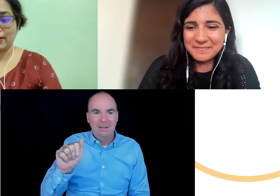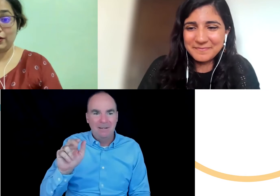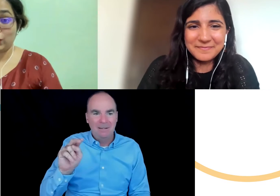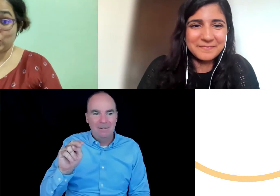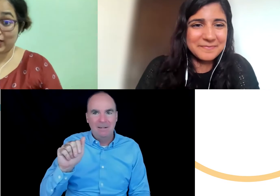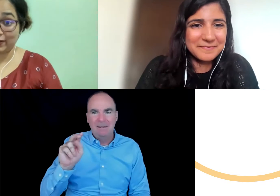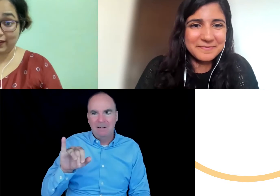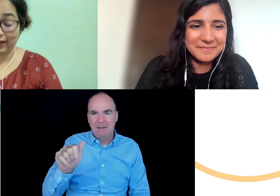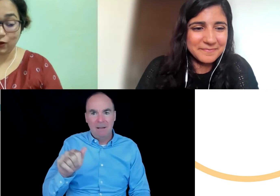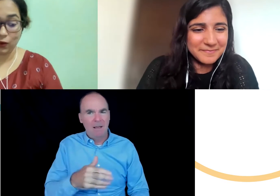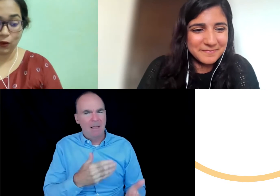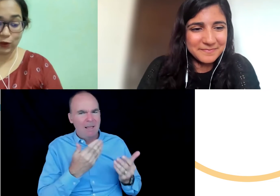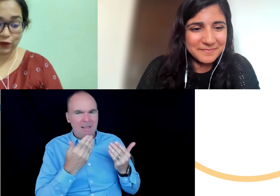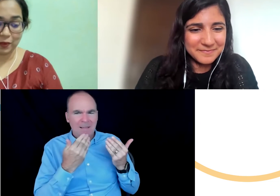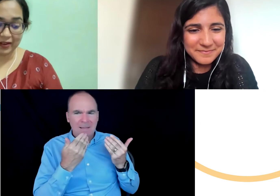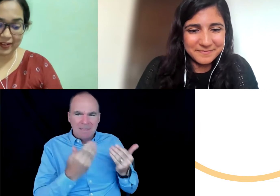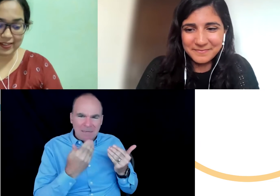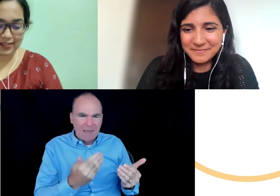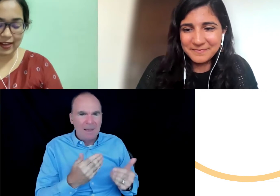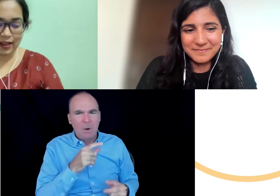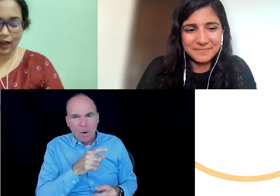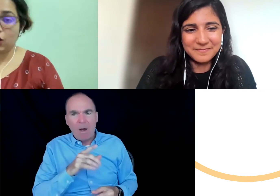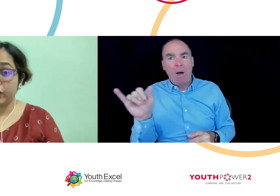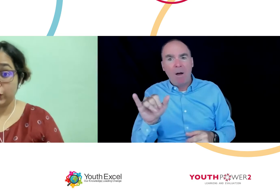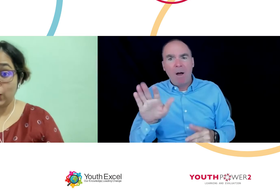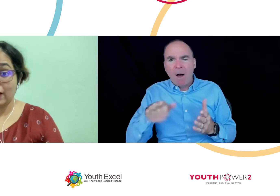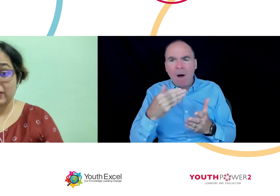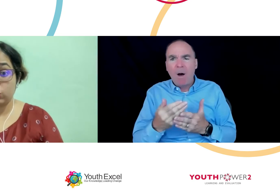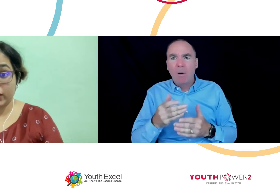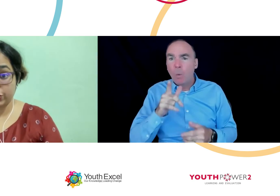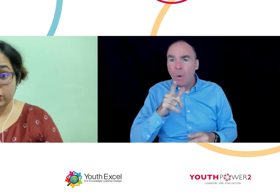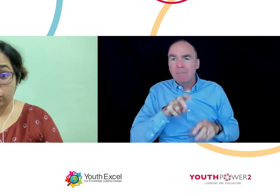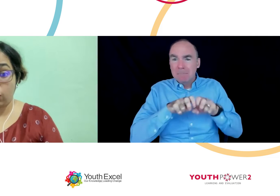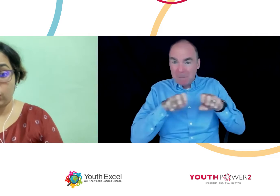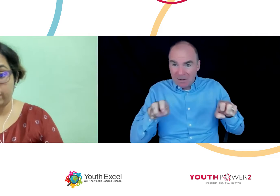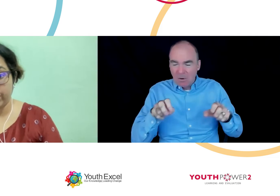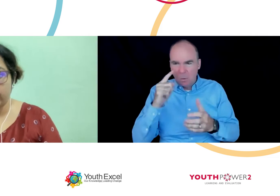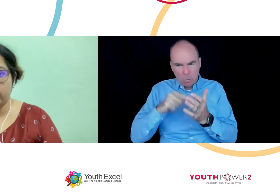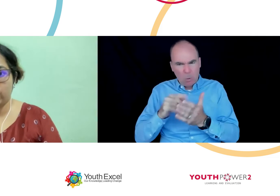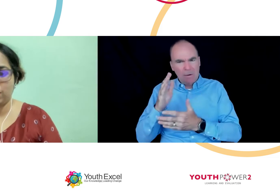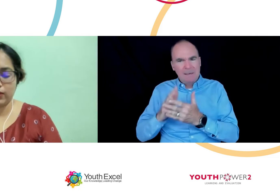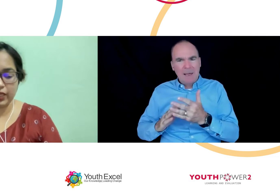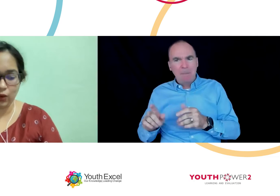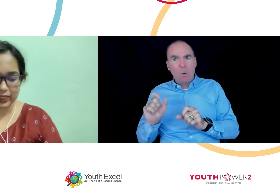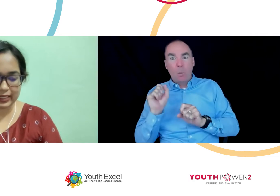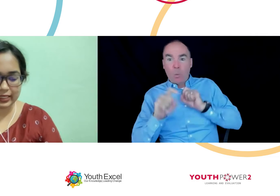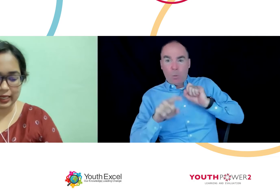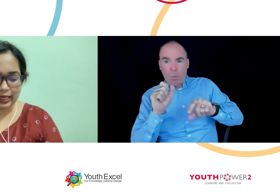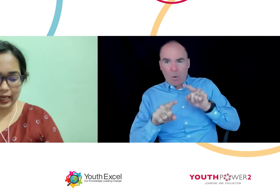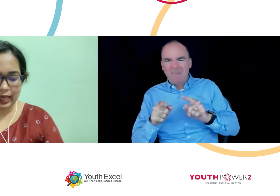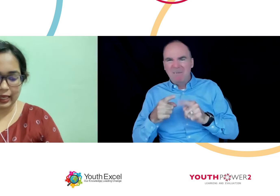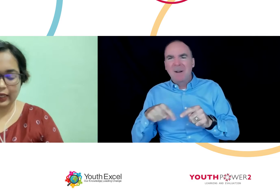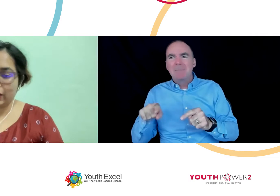Dhania. And I would also like to thank all of our panelists. We do have some questions for all of you from the